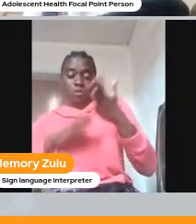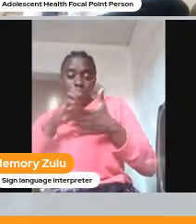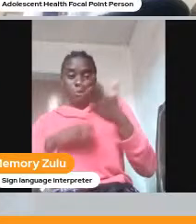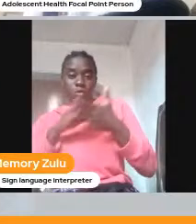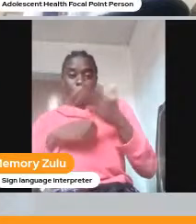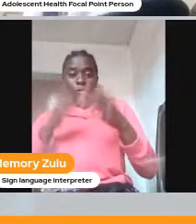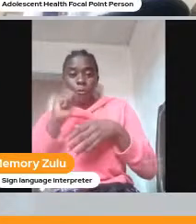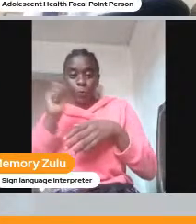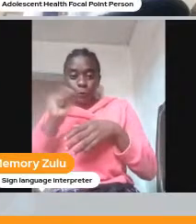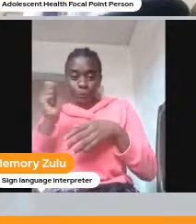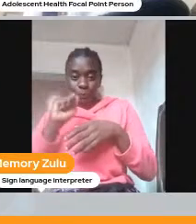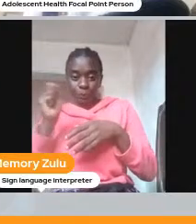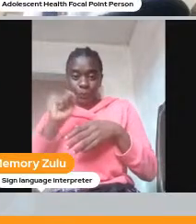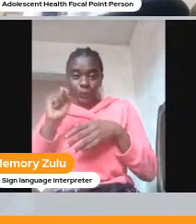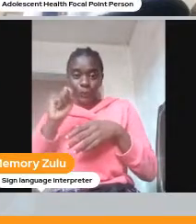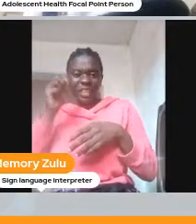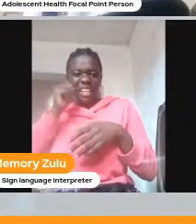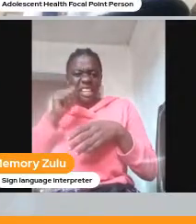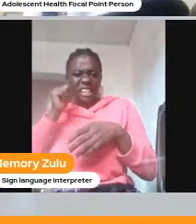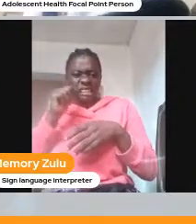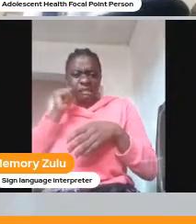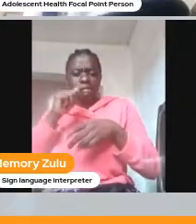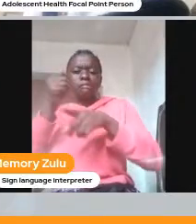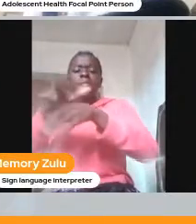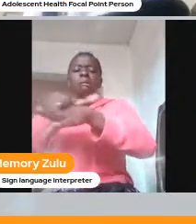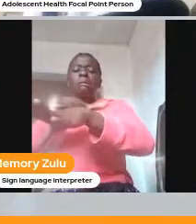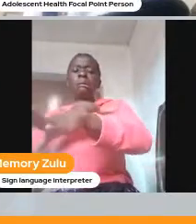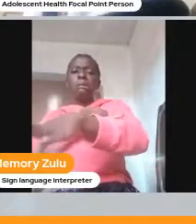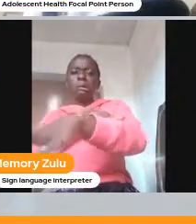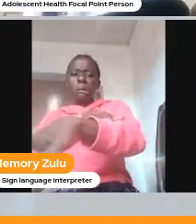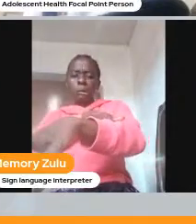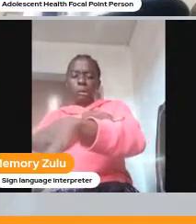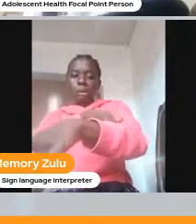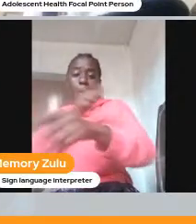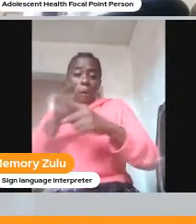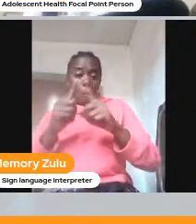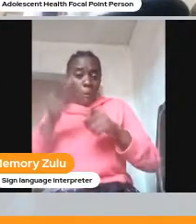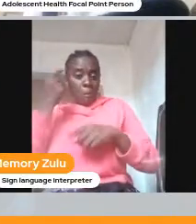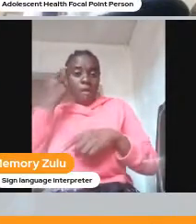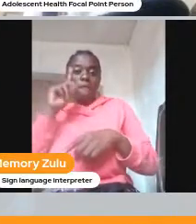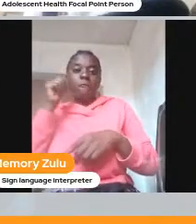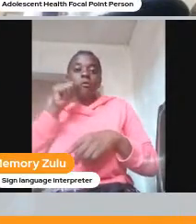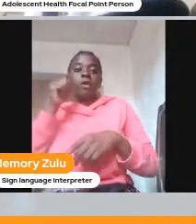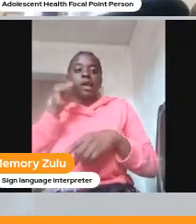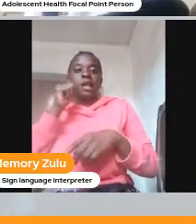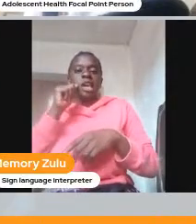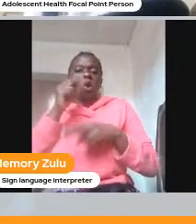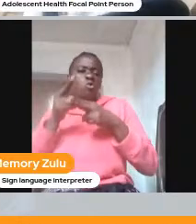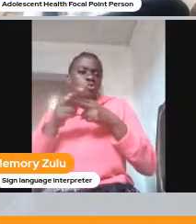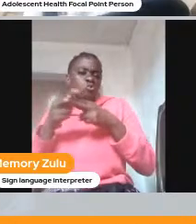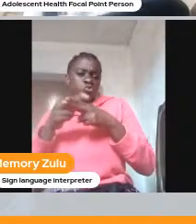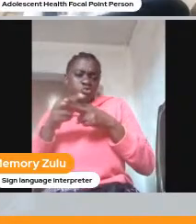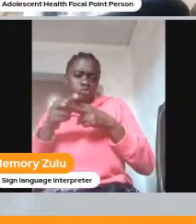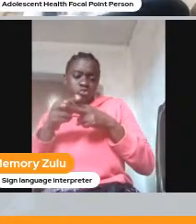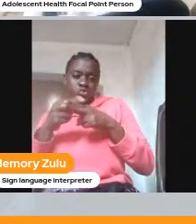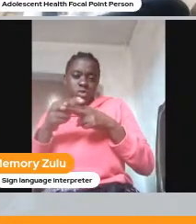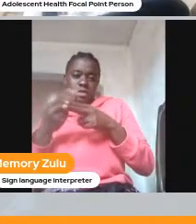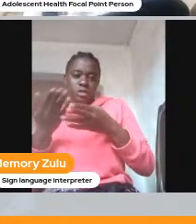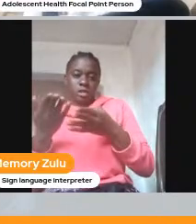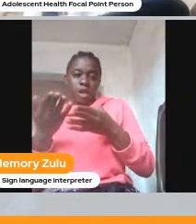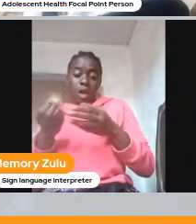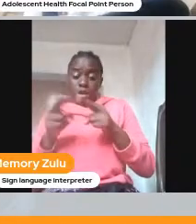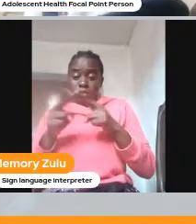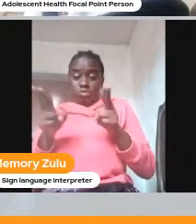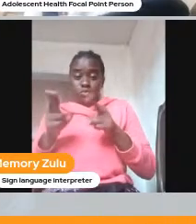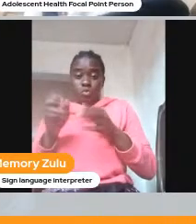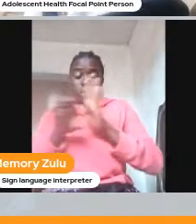find that they don't even have an STI. But if it's a man, because mostly men, when they prevent with maybe pain after urinating or during urinating, when you do the